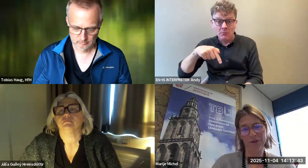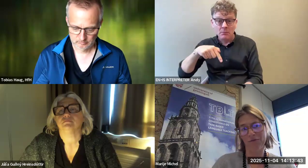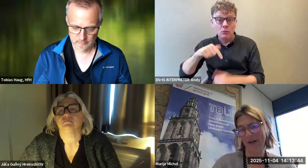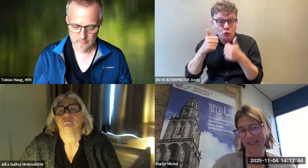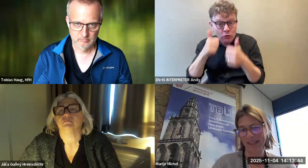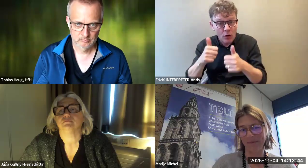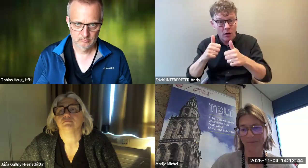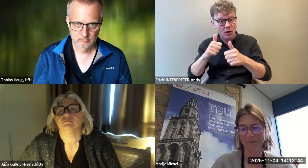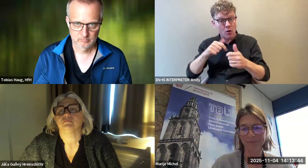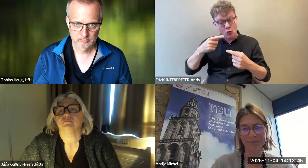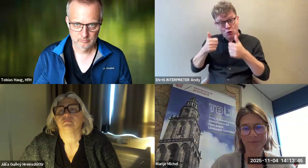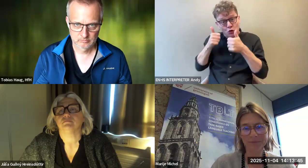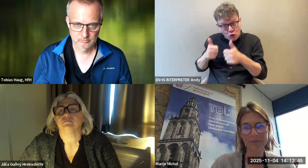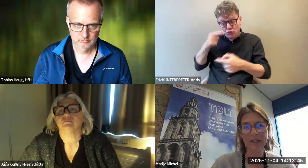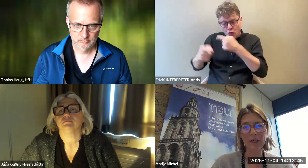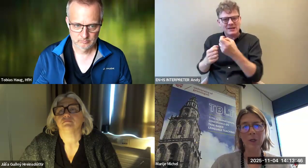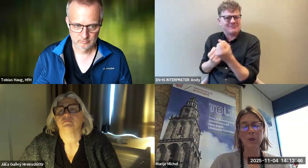underlying good writing?